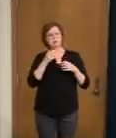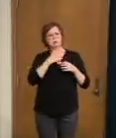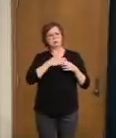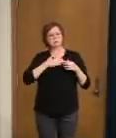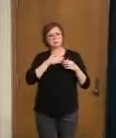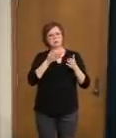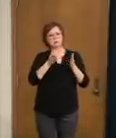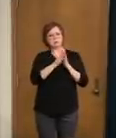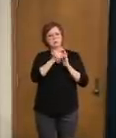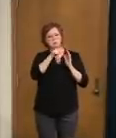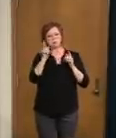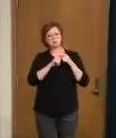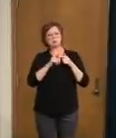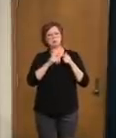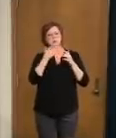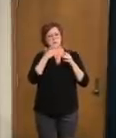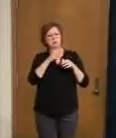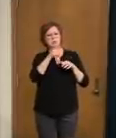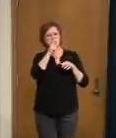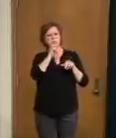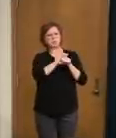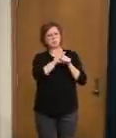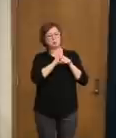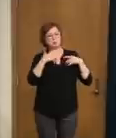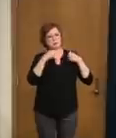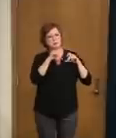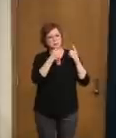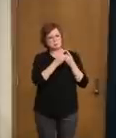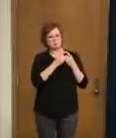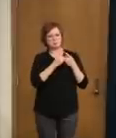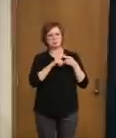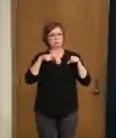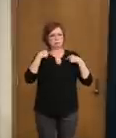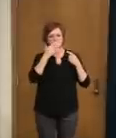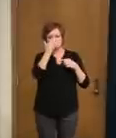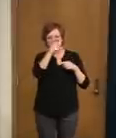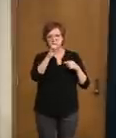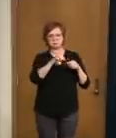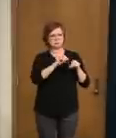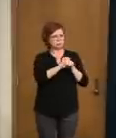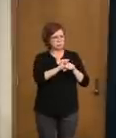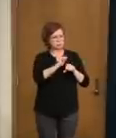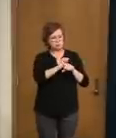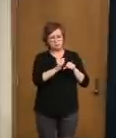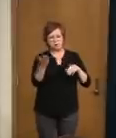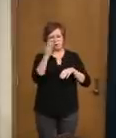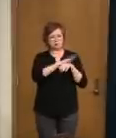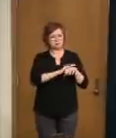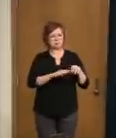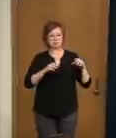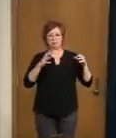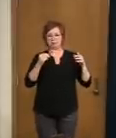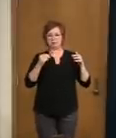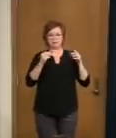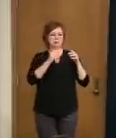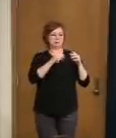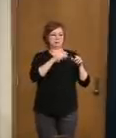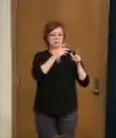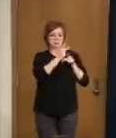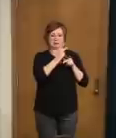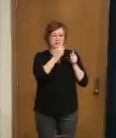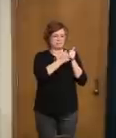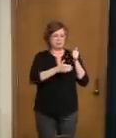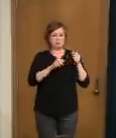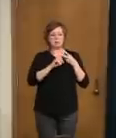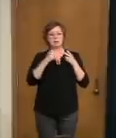workers. They are working tirelessly without breaks throughout the pandemic Christmas season to care for our patients, residents, and loved ones, and at the same time now